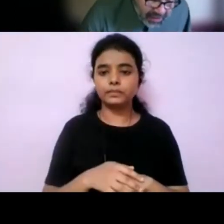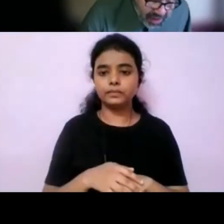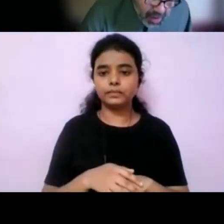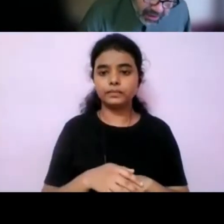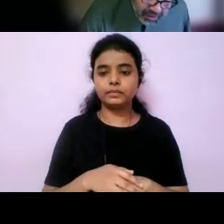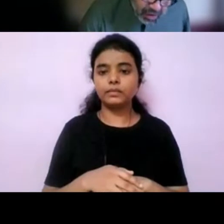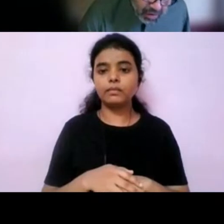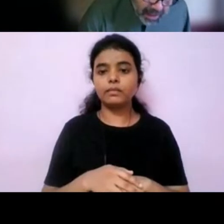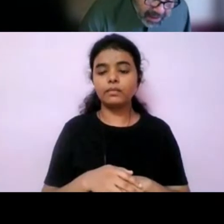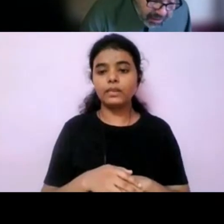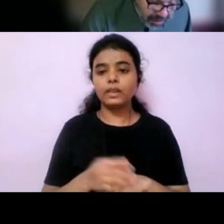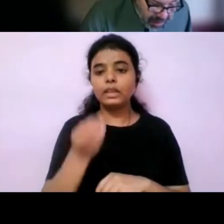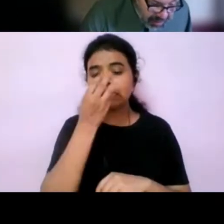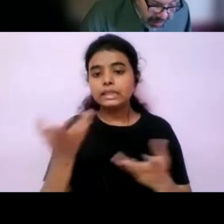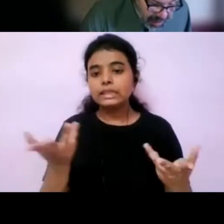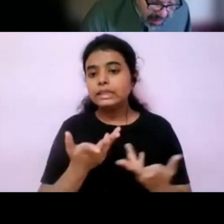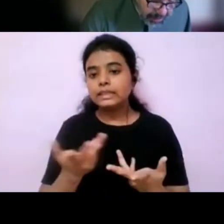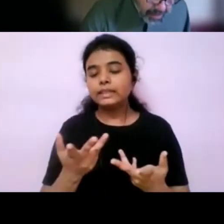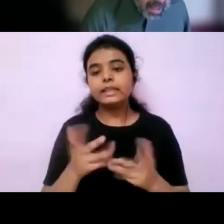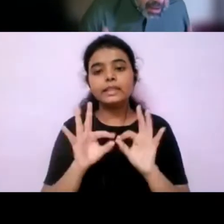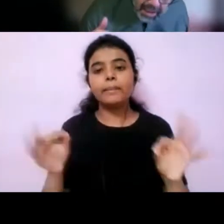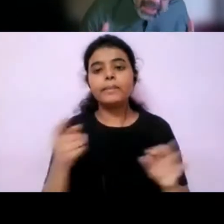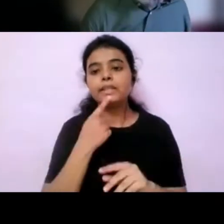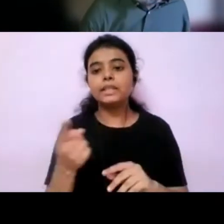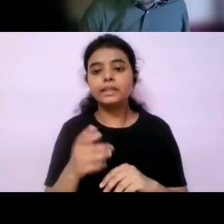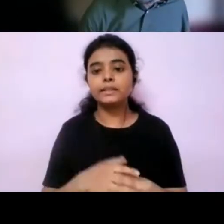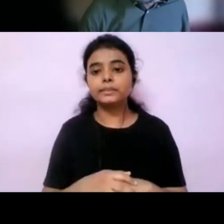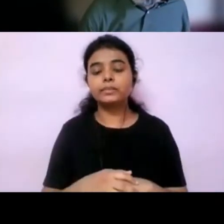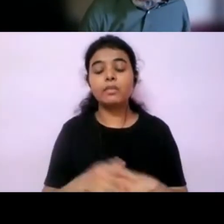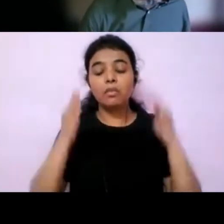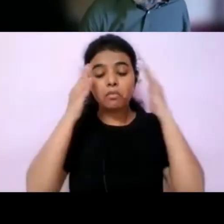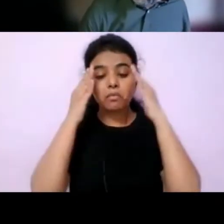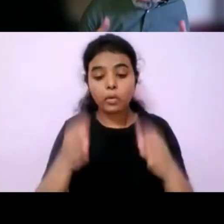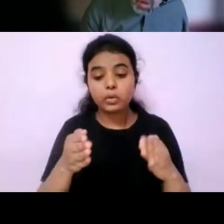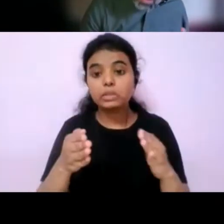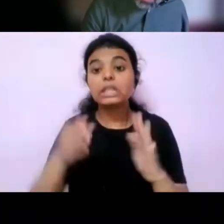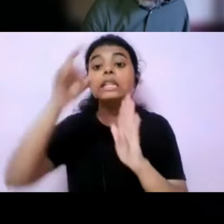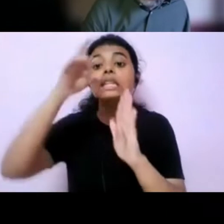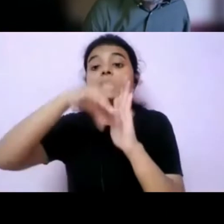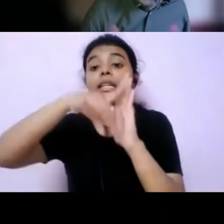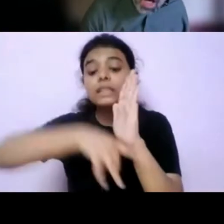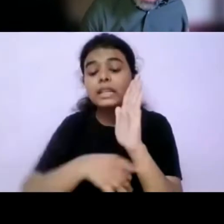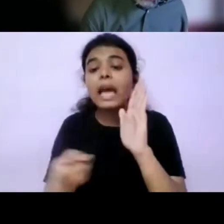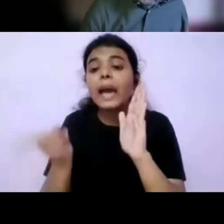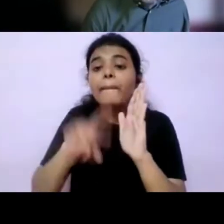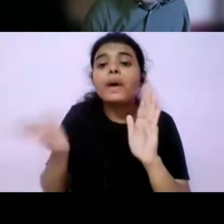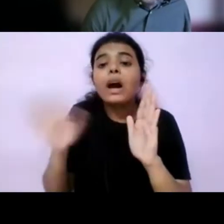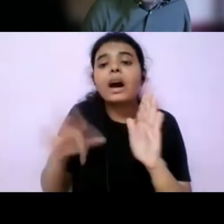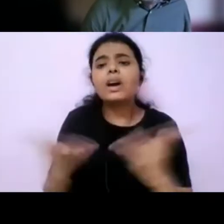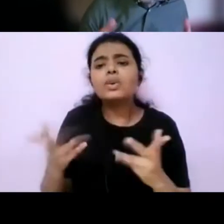to see why a strong barriers approach is appealing. We need to focus on the causes of these. What causes this? Why